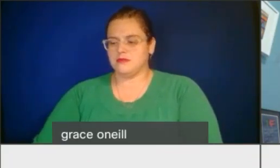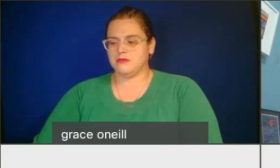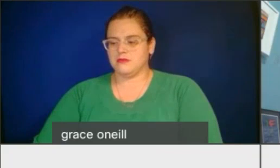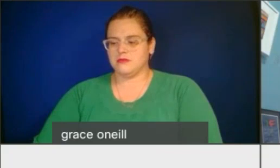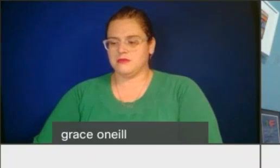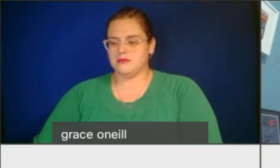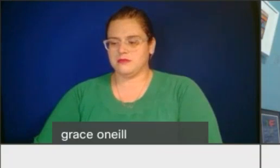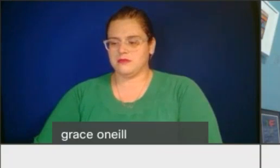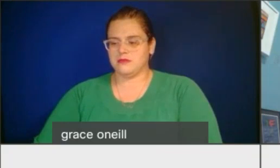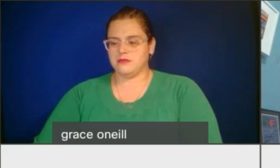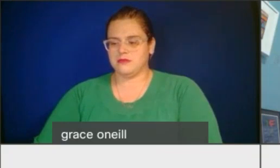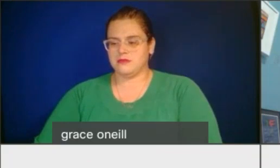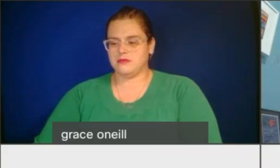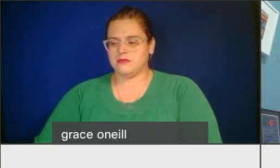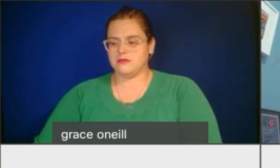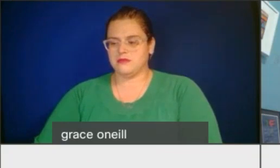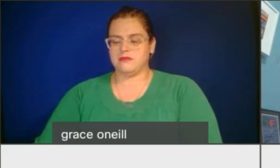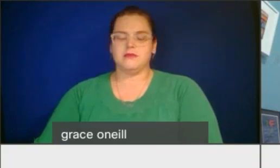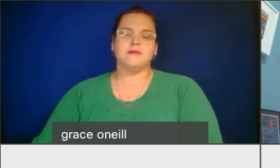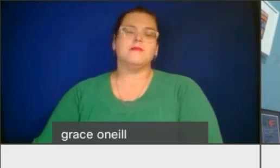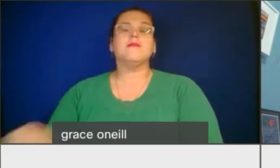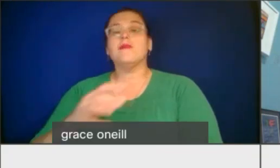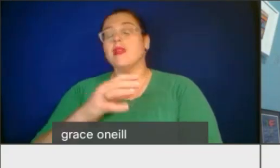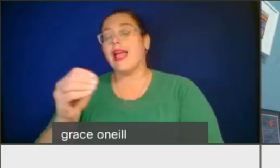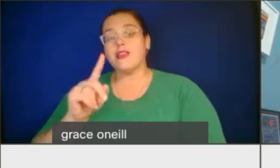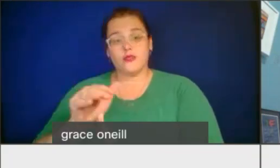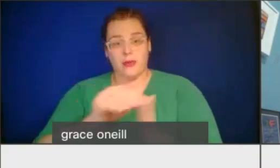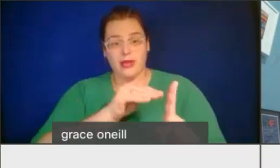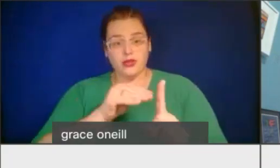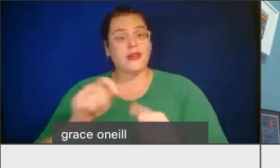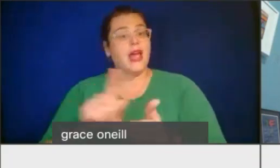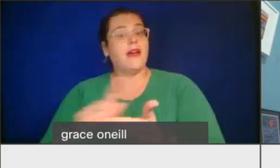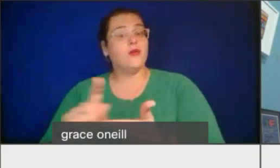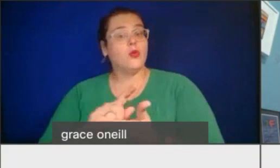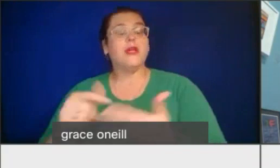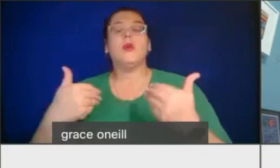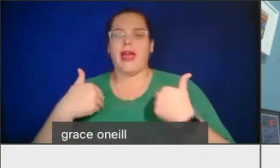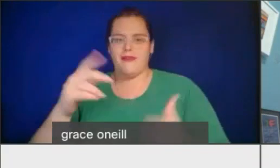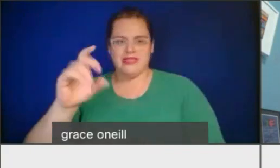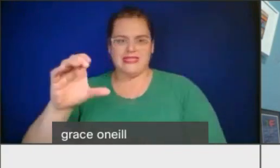And just as a reminder, as every week, we do have guests here from DC Health who can